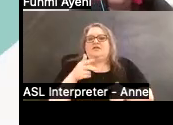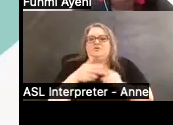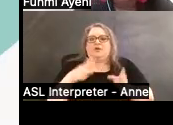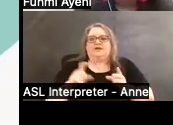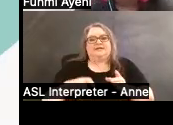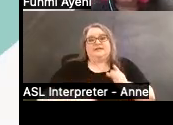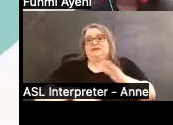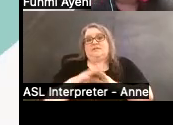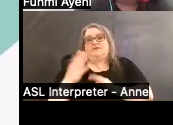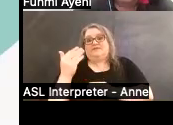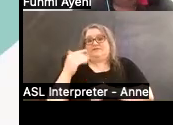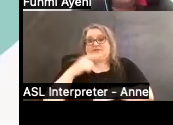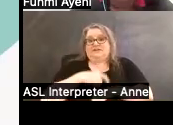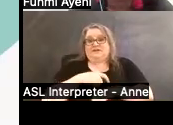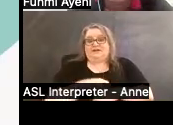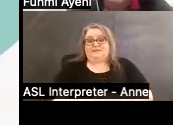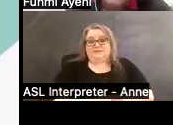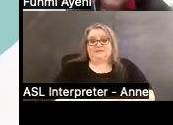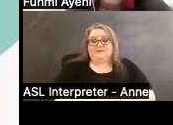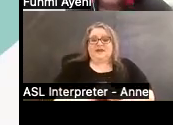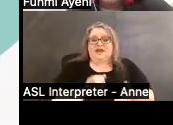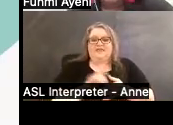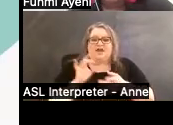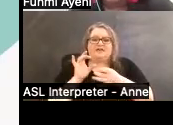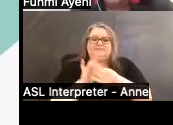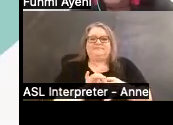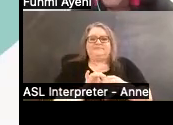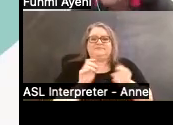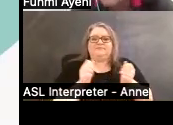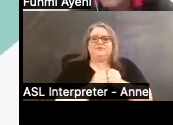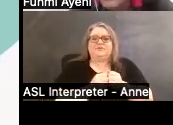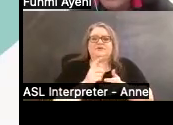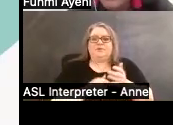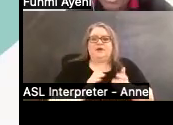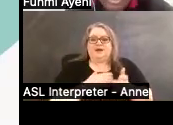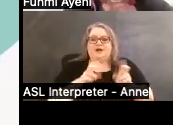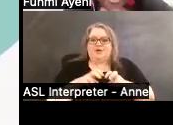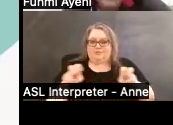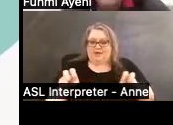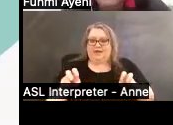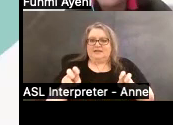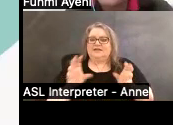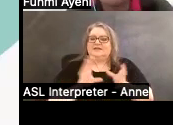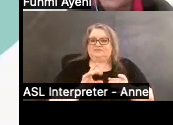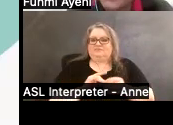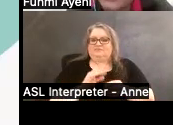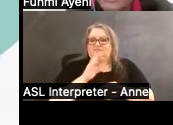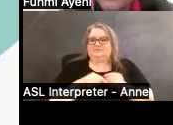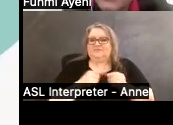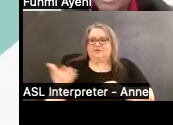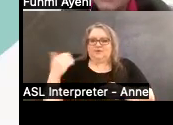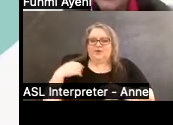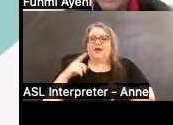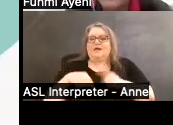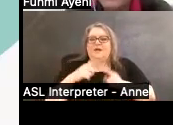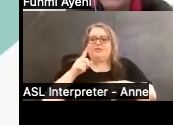15 times. And that, again, ties directly to what our panelists were sharing earlier about the diversity in